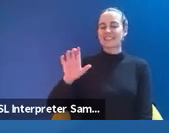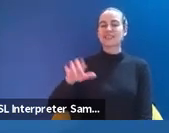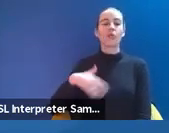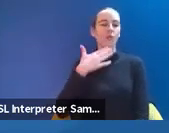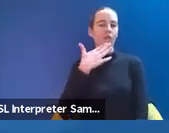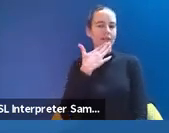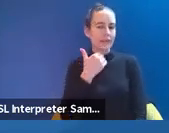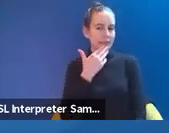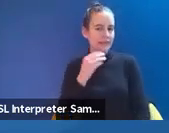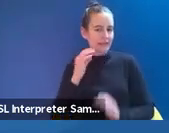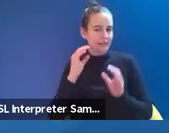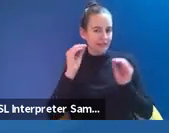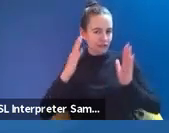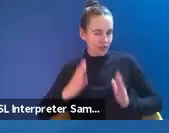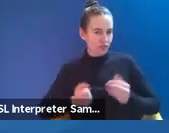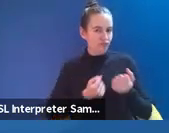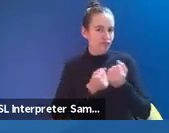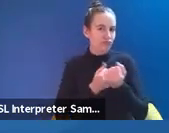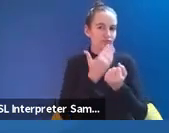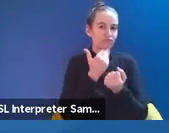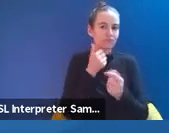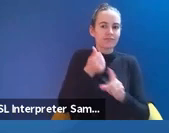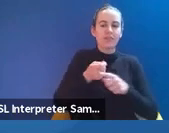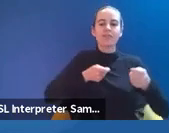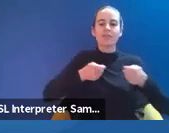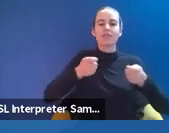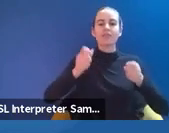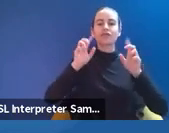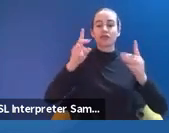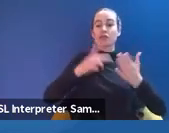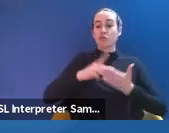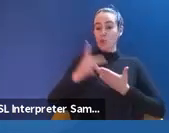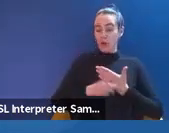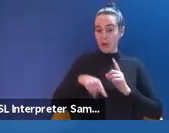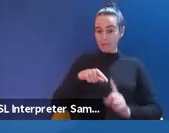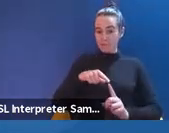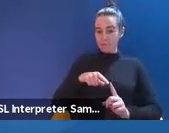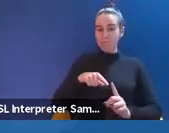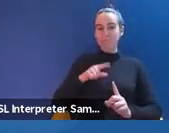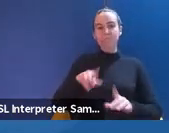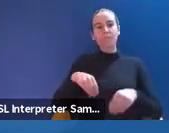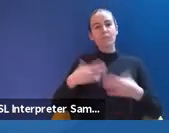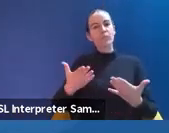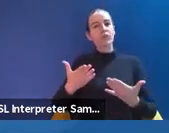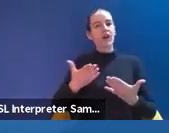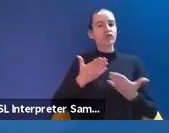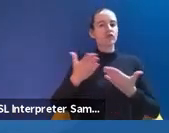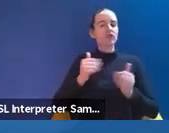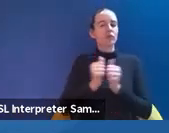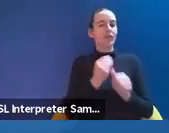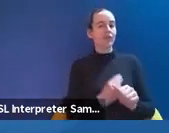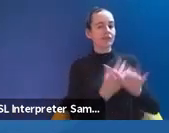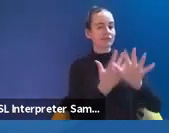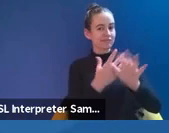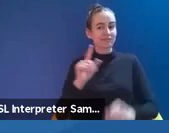educator supporting the diabetes self-management education program to deliver services via telehealth, I have